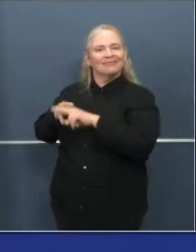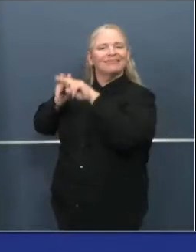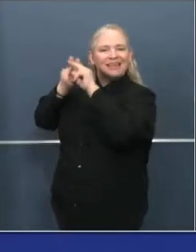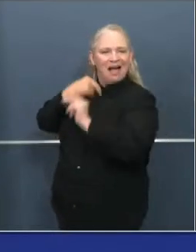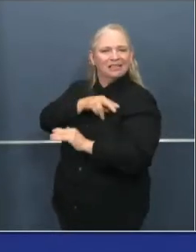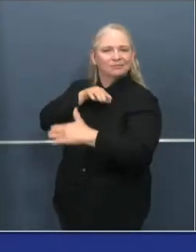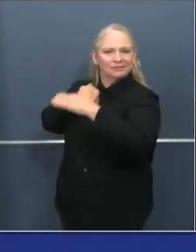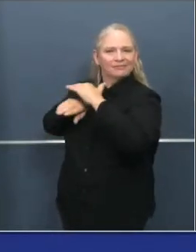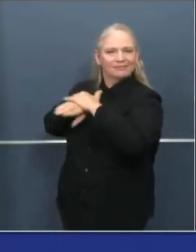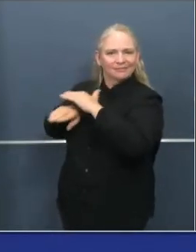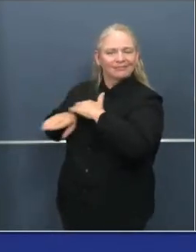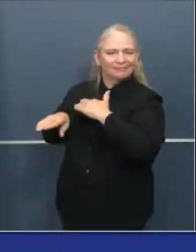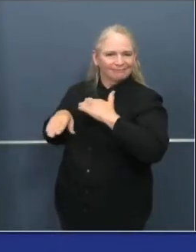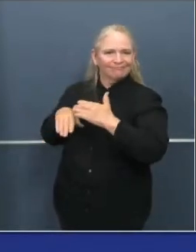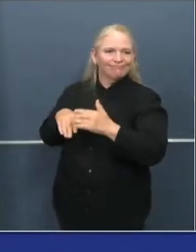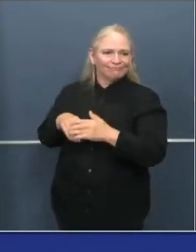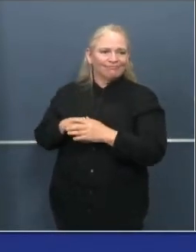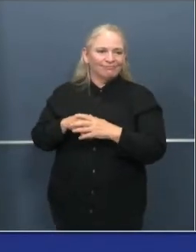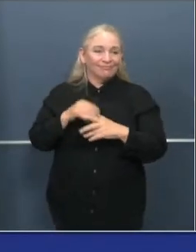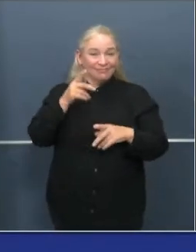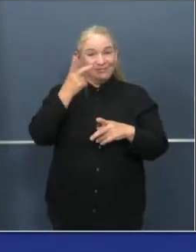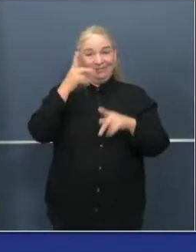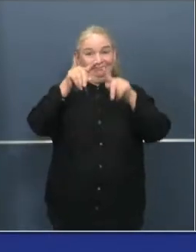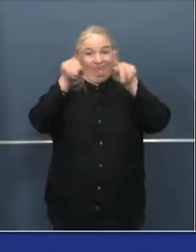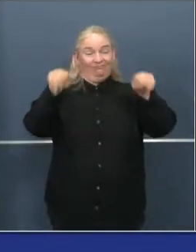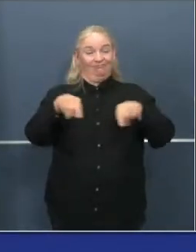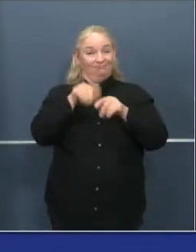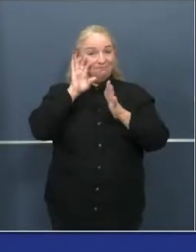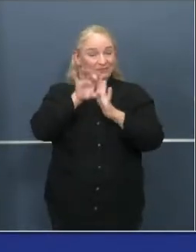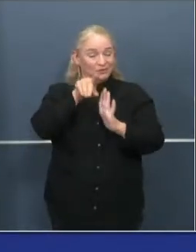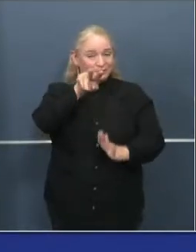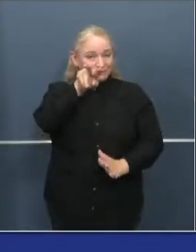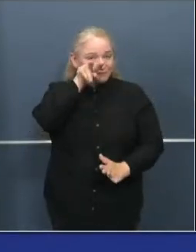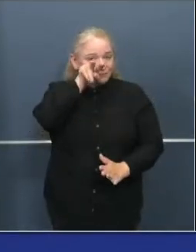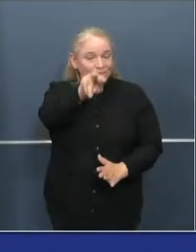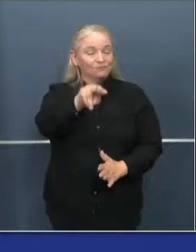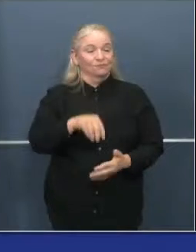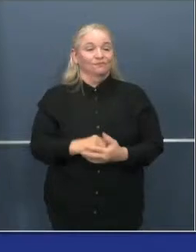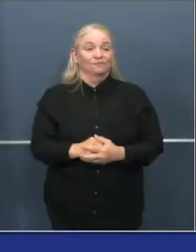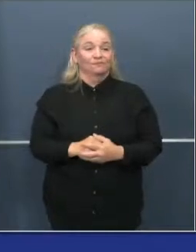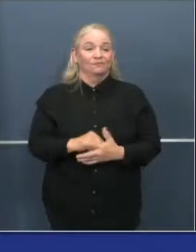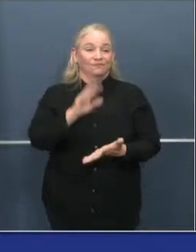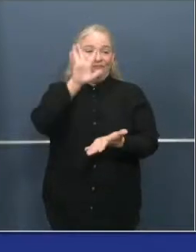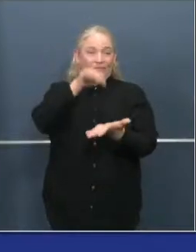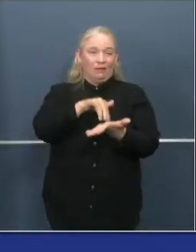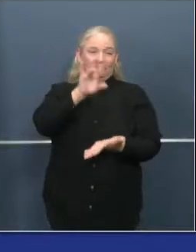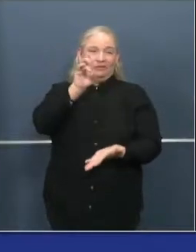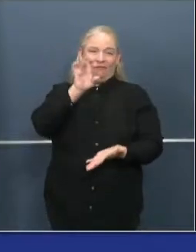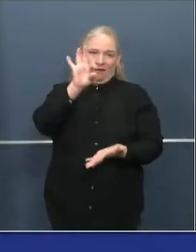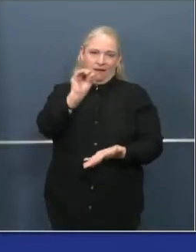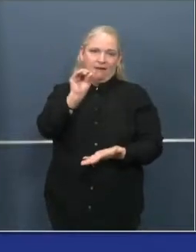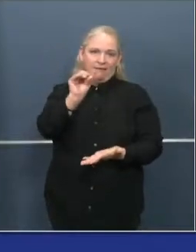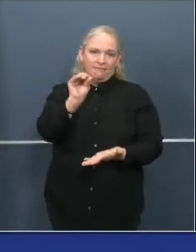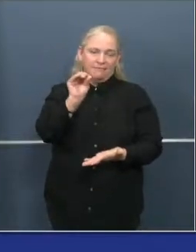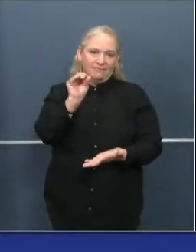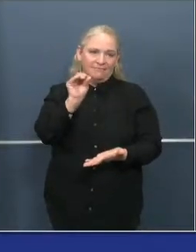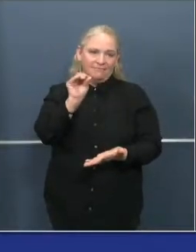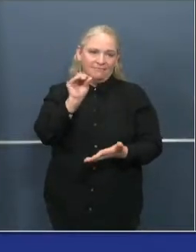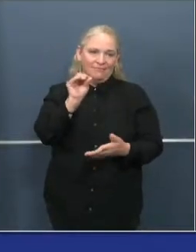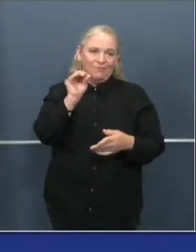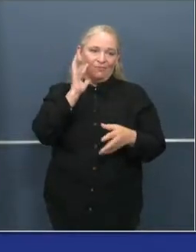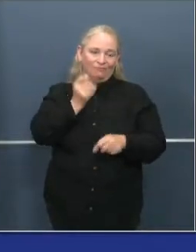5,790 individuals that we have hospitalized for COVID-19. This represents a 50% increase